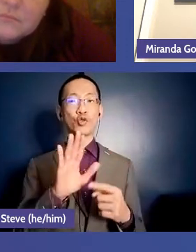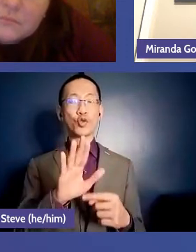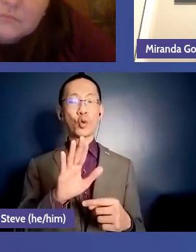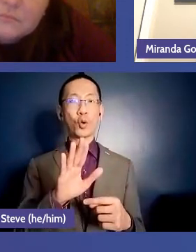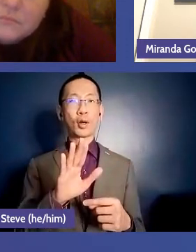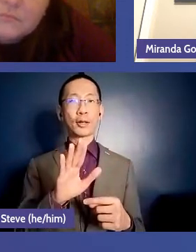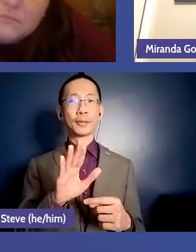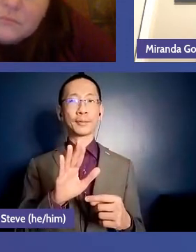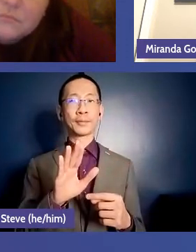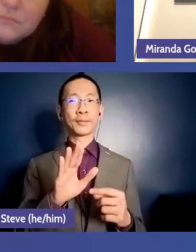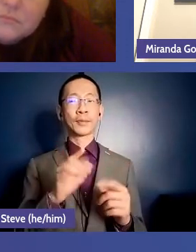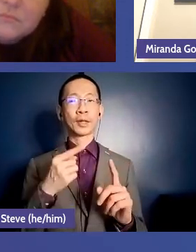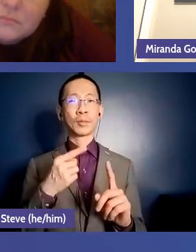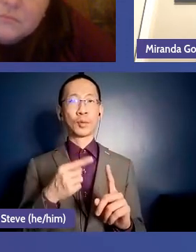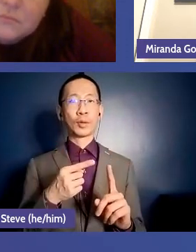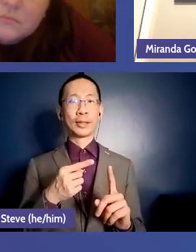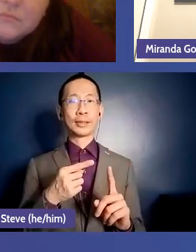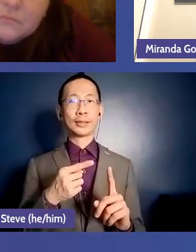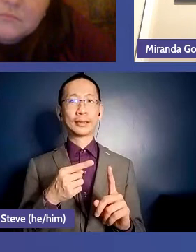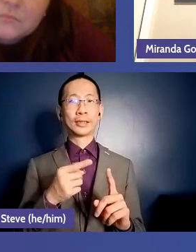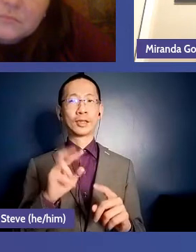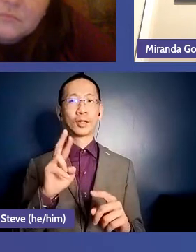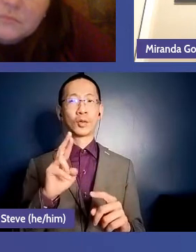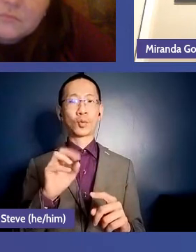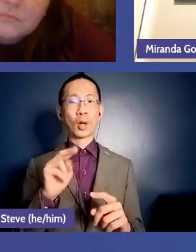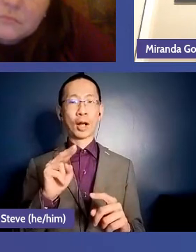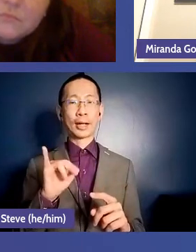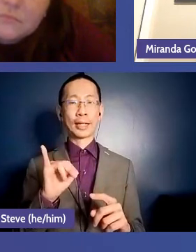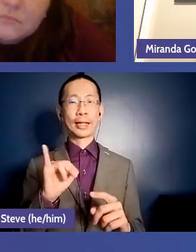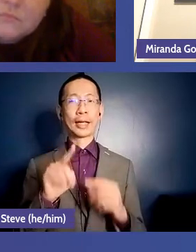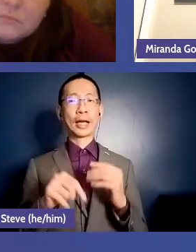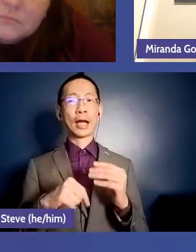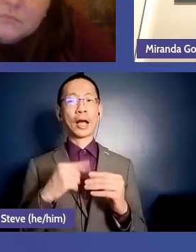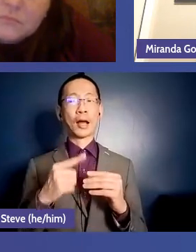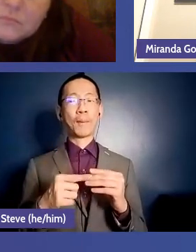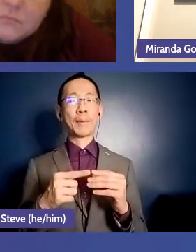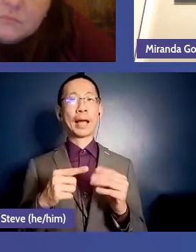to your point, Ronnie, about